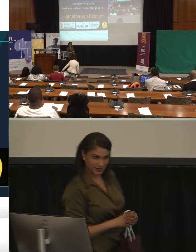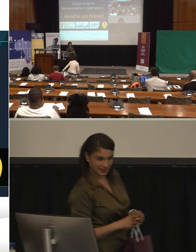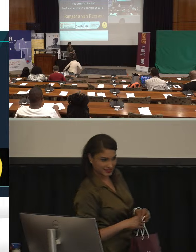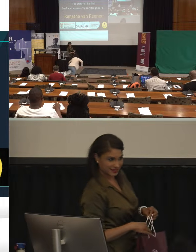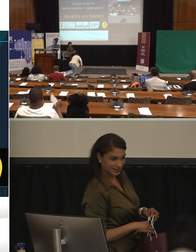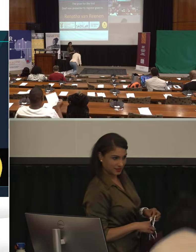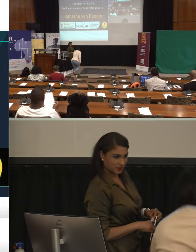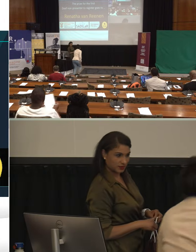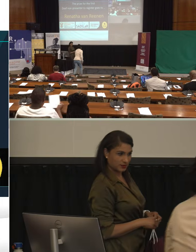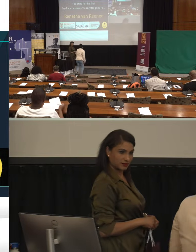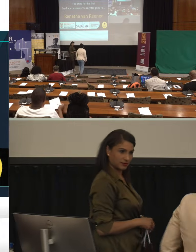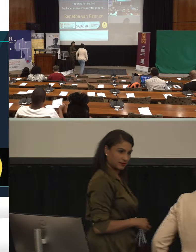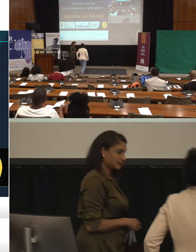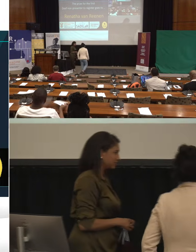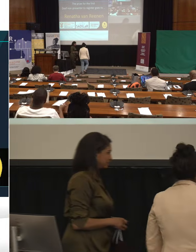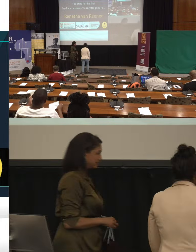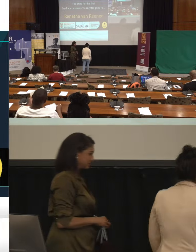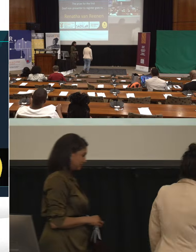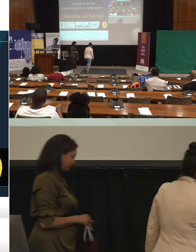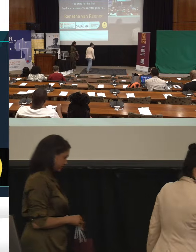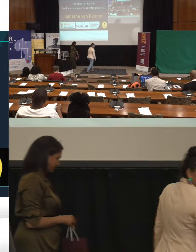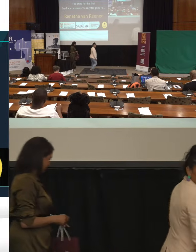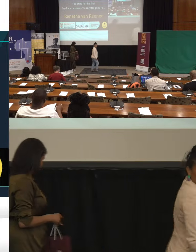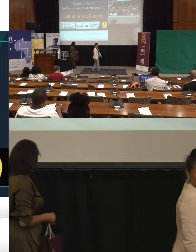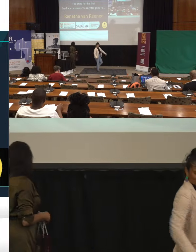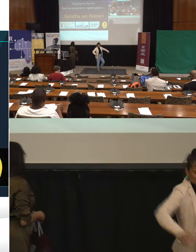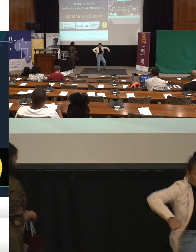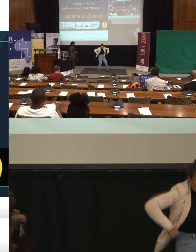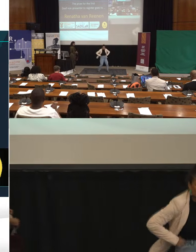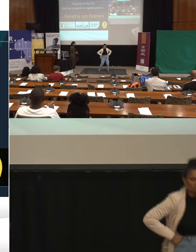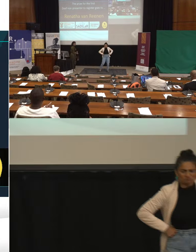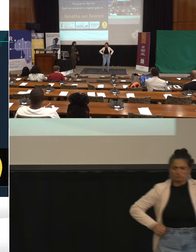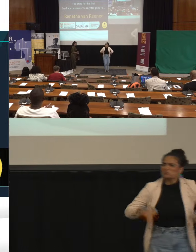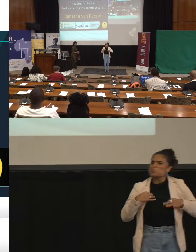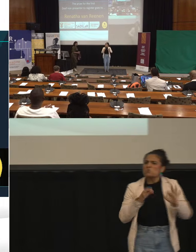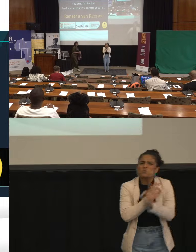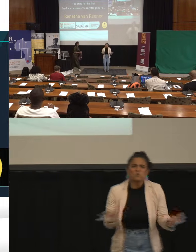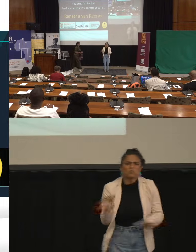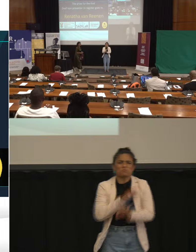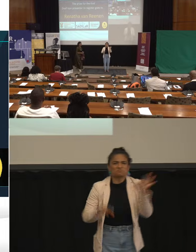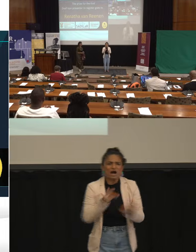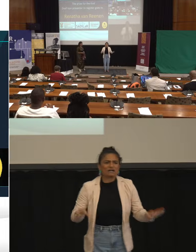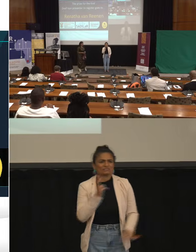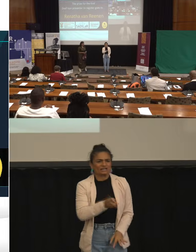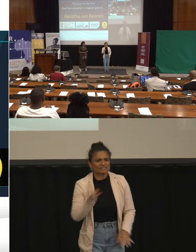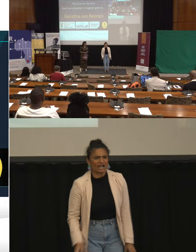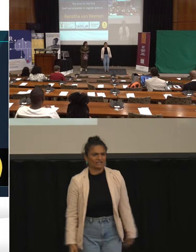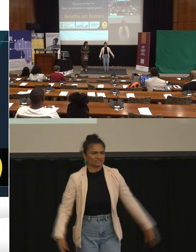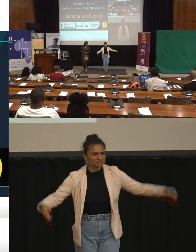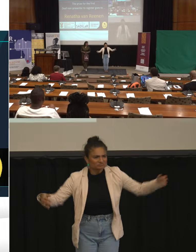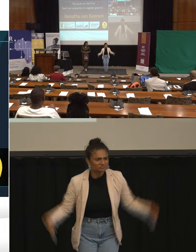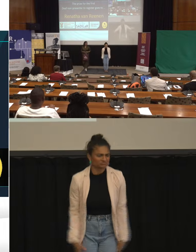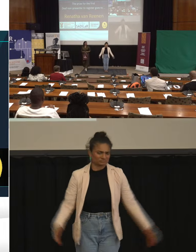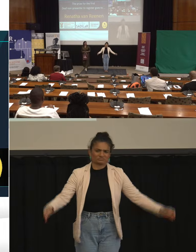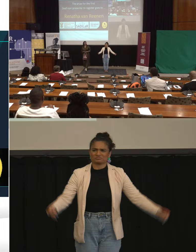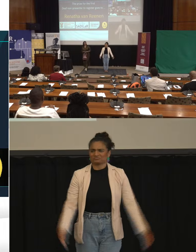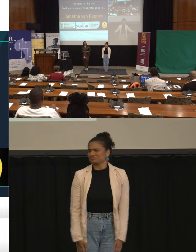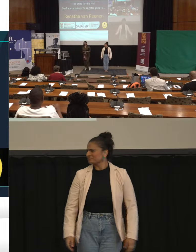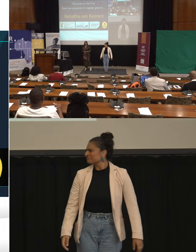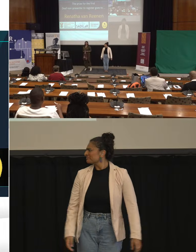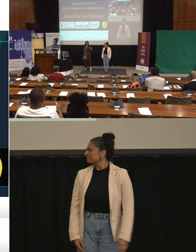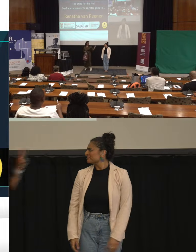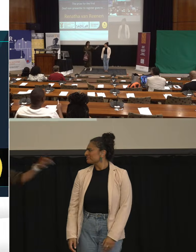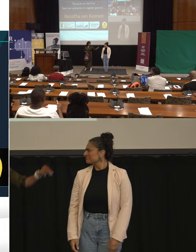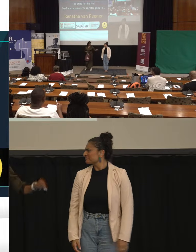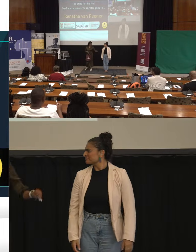We'll just give her a moment for a photograph to join us on stage. Oh, I didn't get any presents.